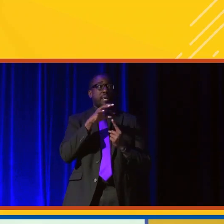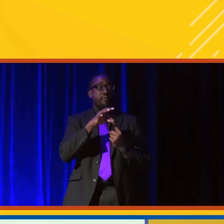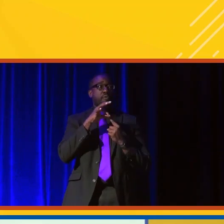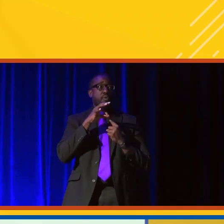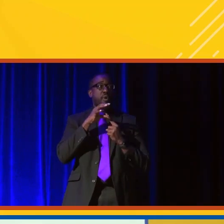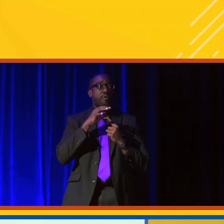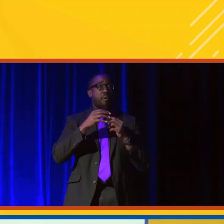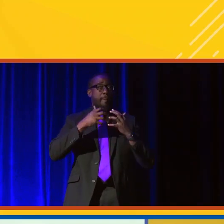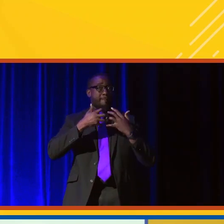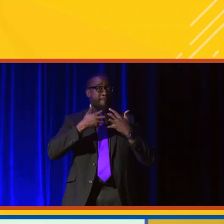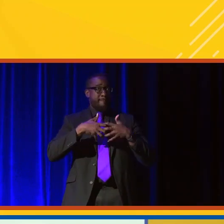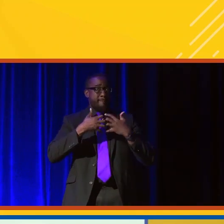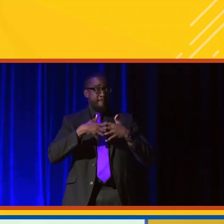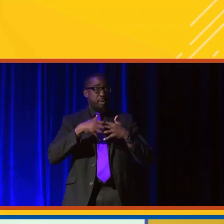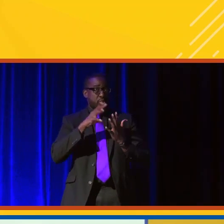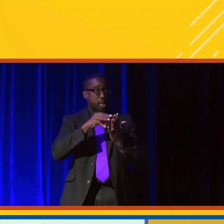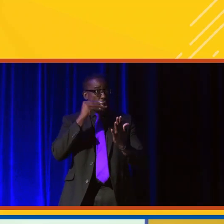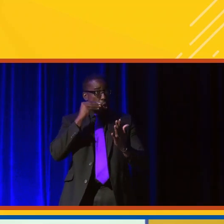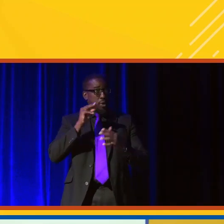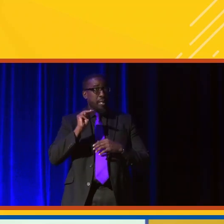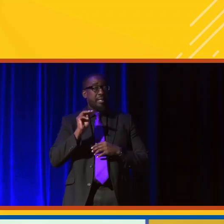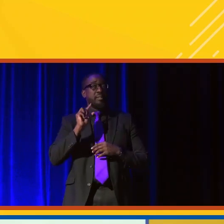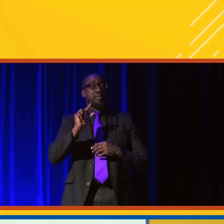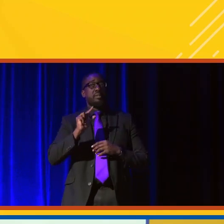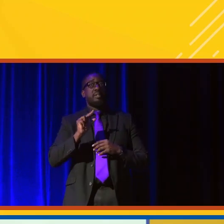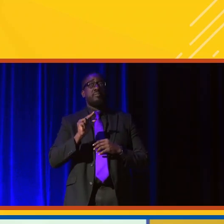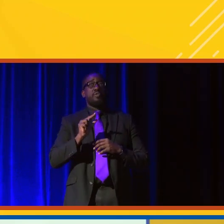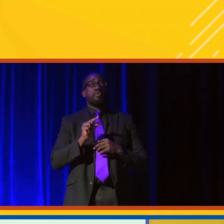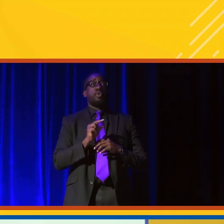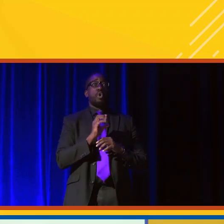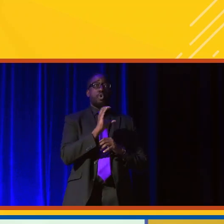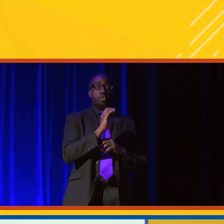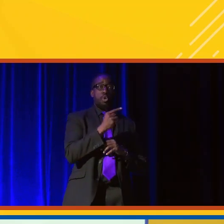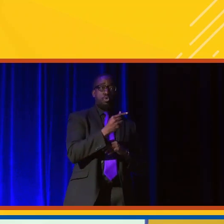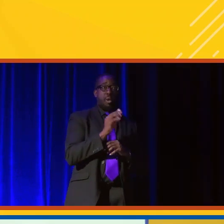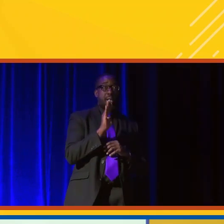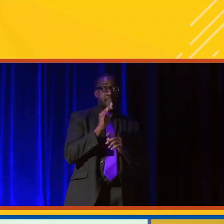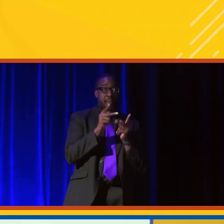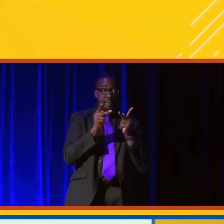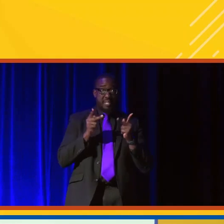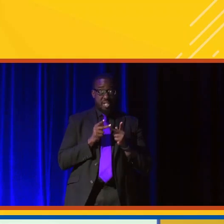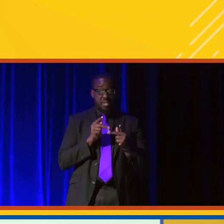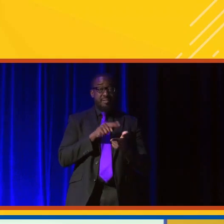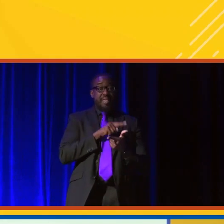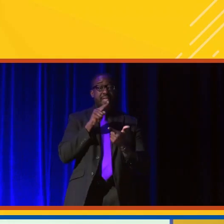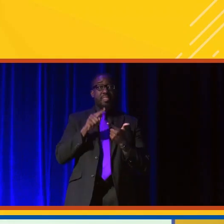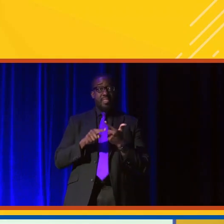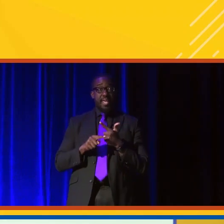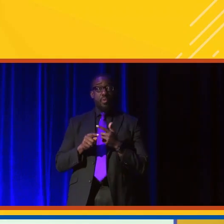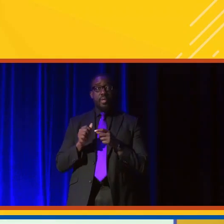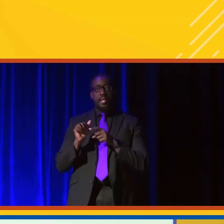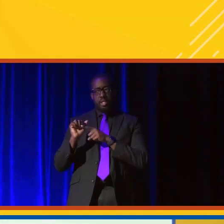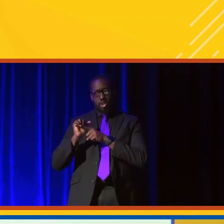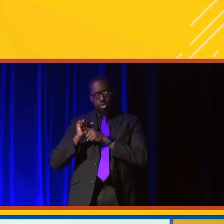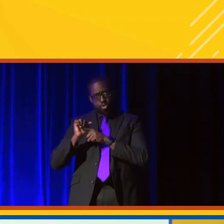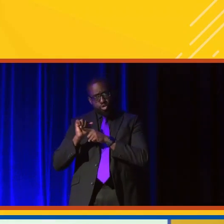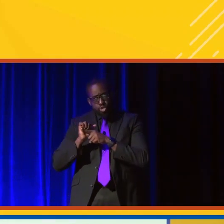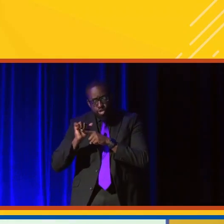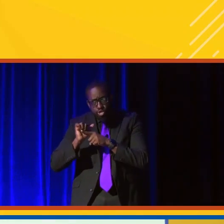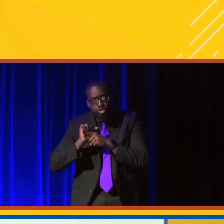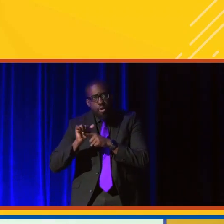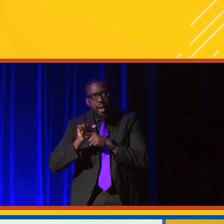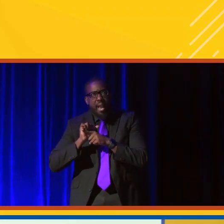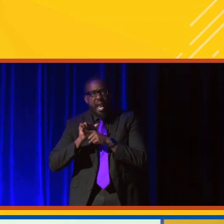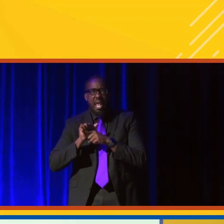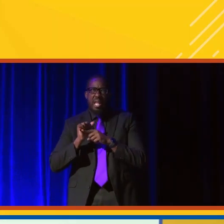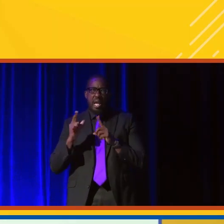we featurize it as the distance matrix of the coarse-grained bead positions. We then train a complicated or a fancy neural network